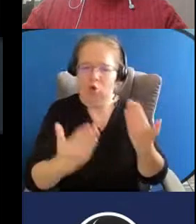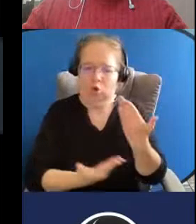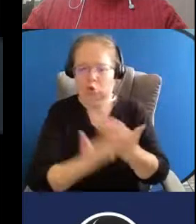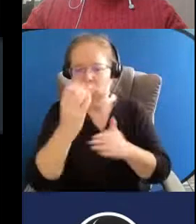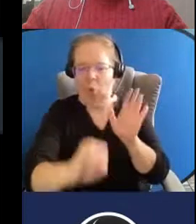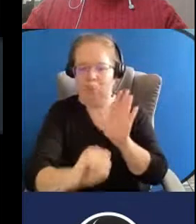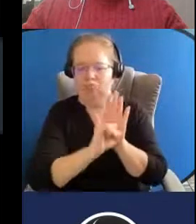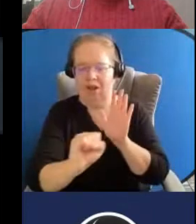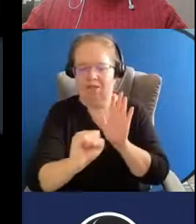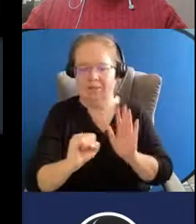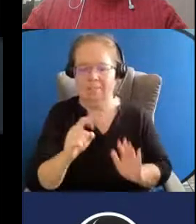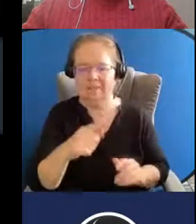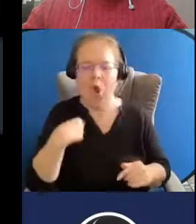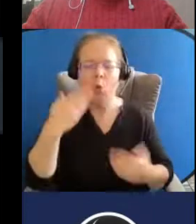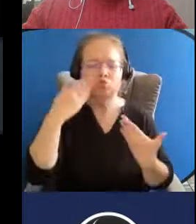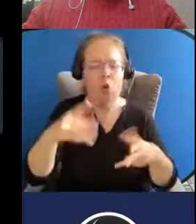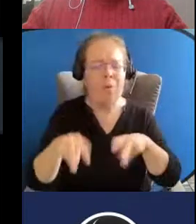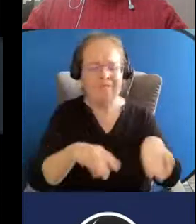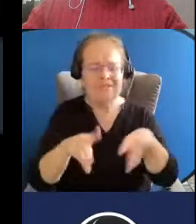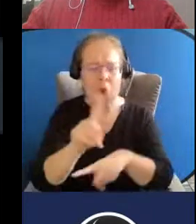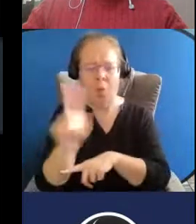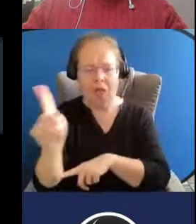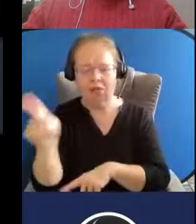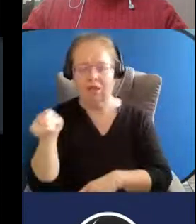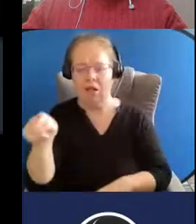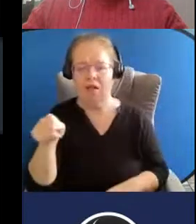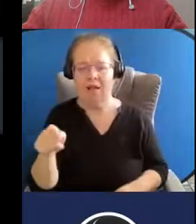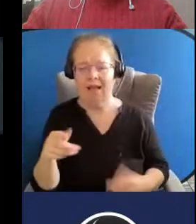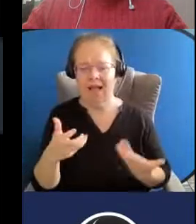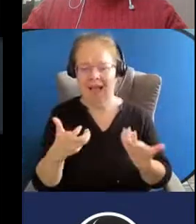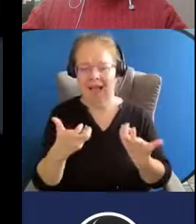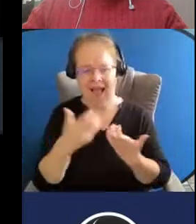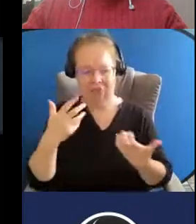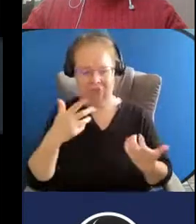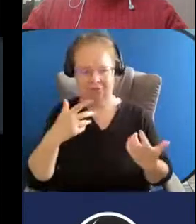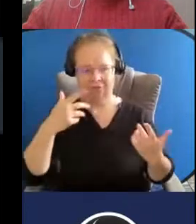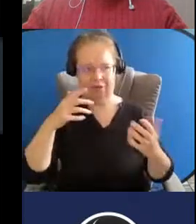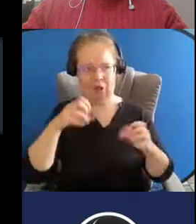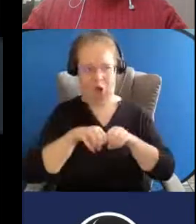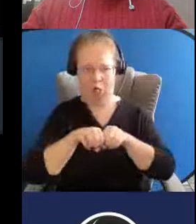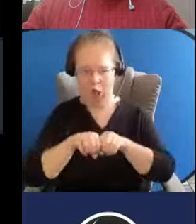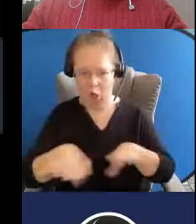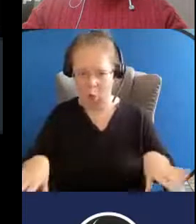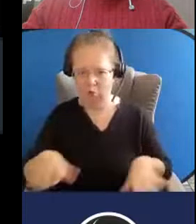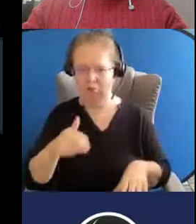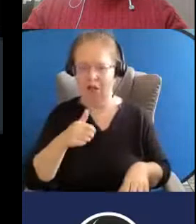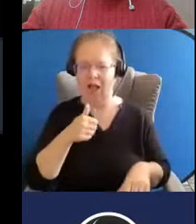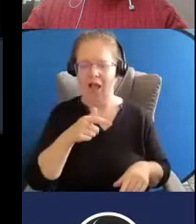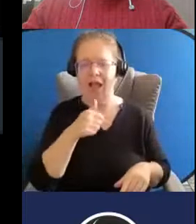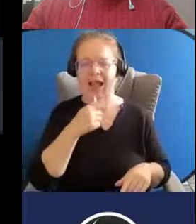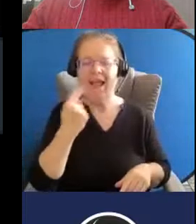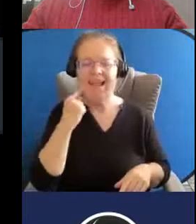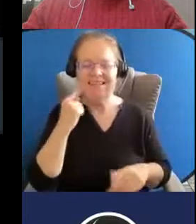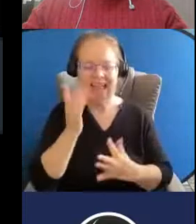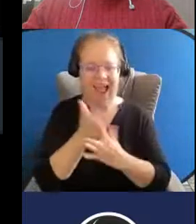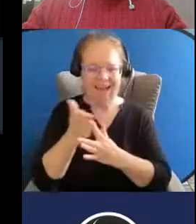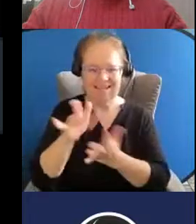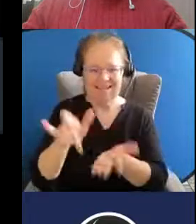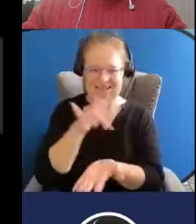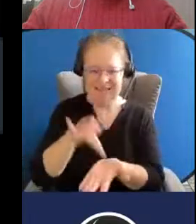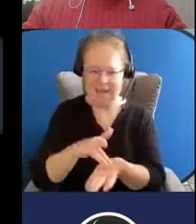Ease of Access Center, and we'll play a video in a moment where people talk about the thought process behind losing the Ease of Access Center and moving to